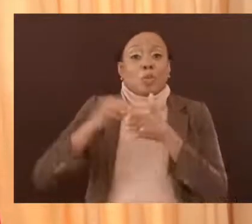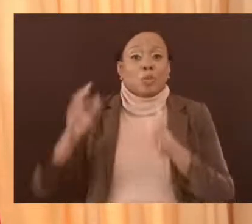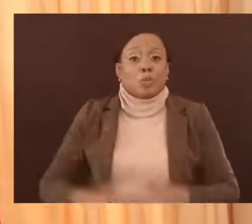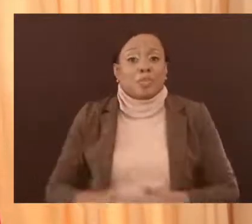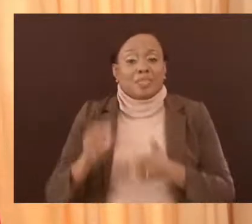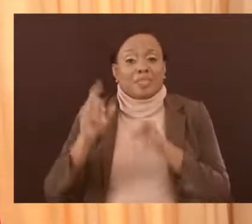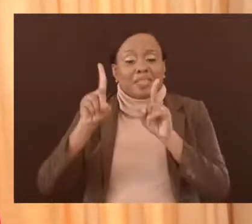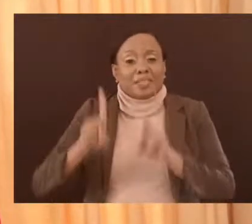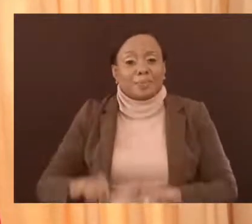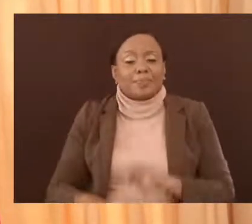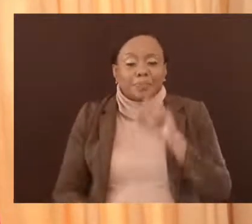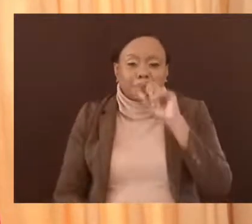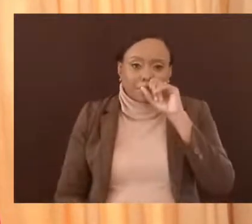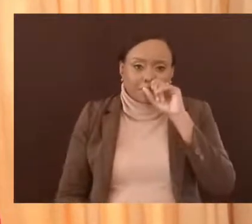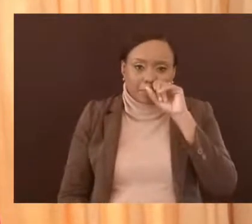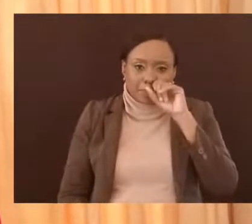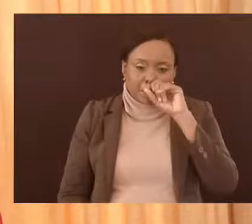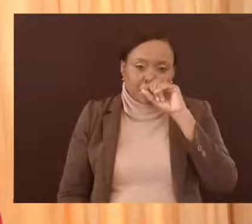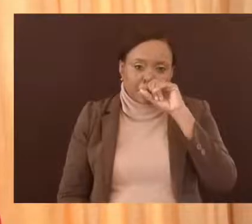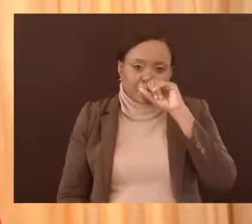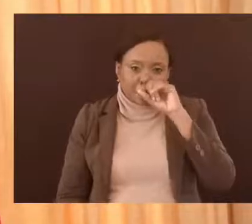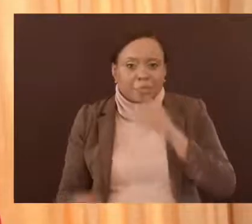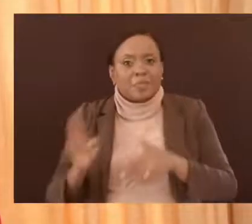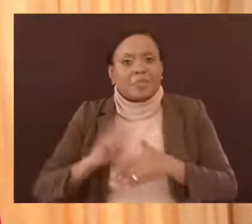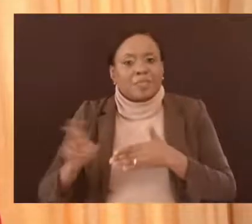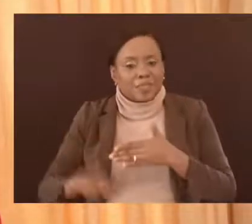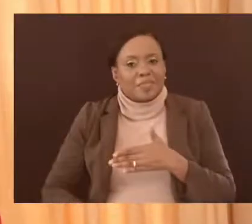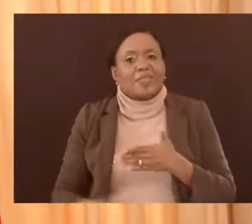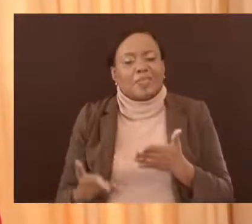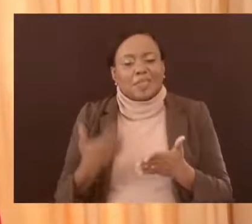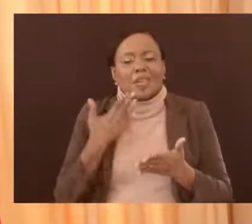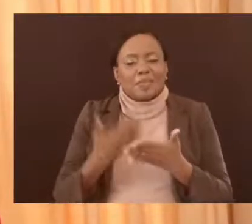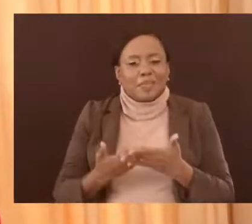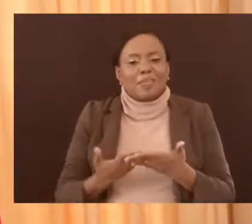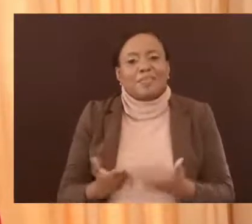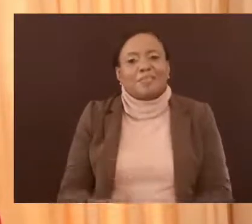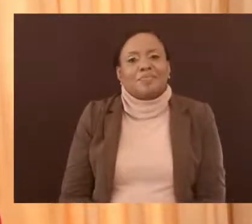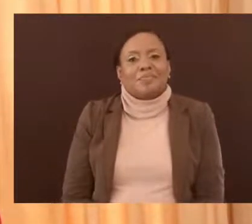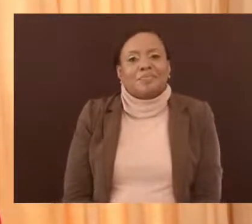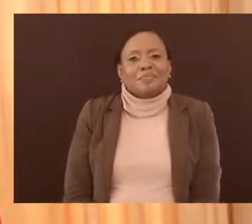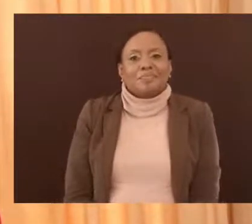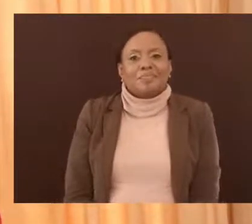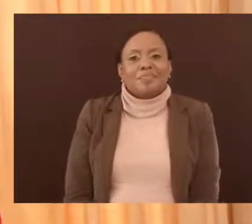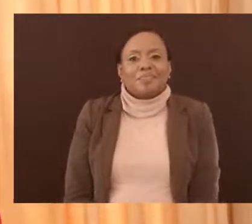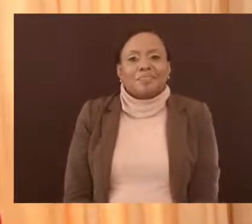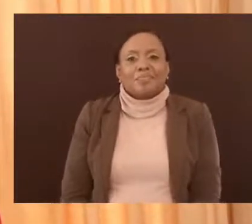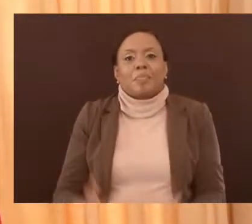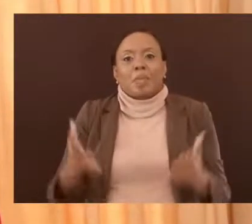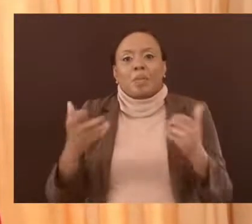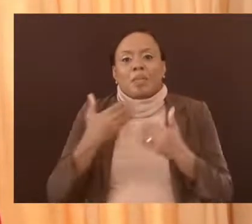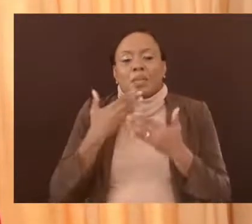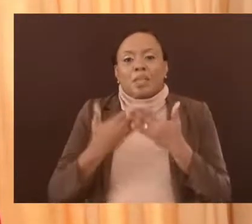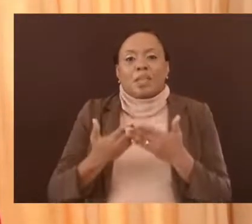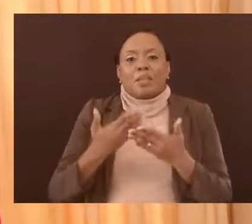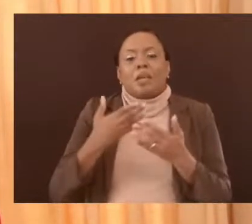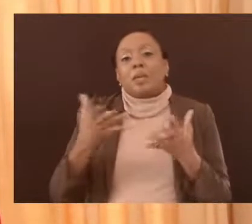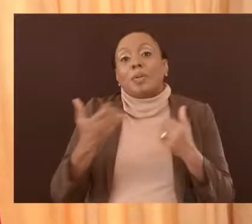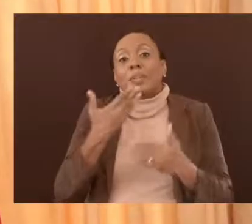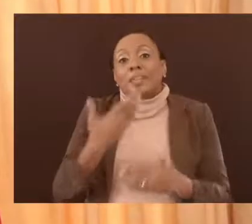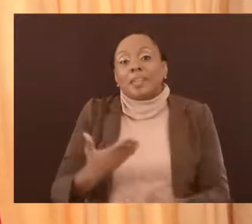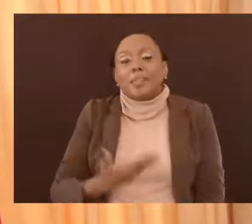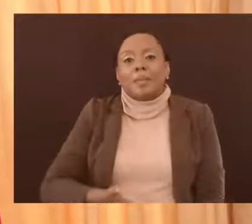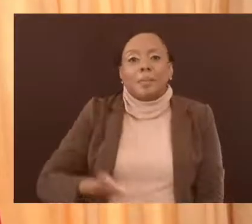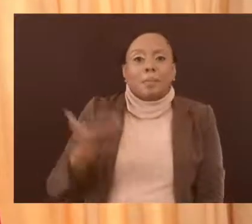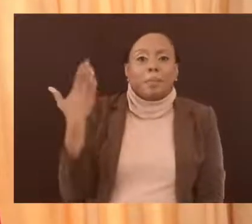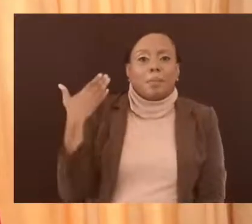this examination. The results speak for themselves. I also want to thank the former Chief Education Officer, Mrs. Joy